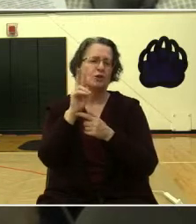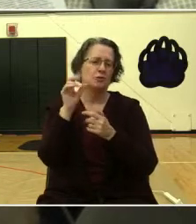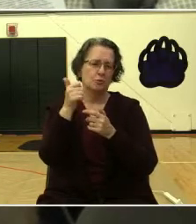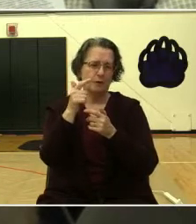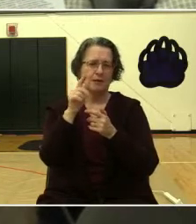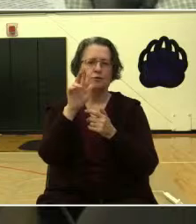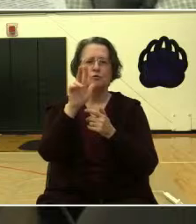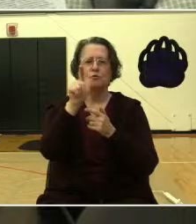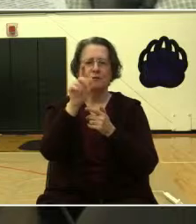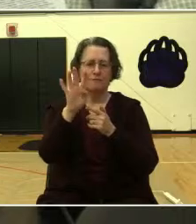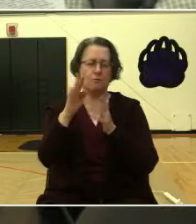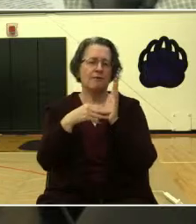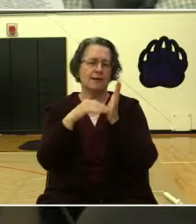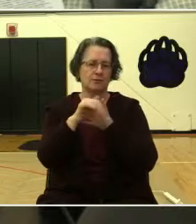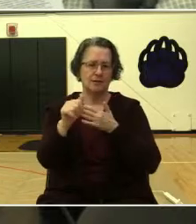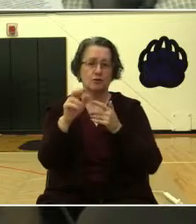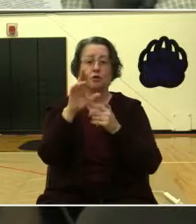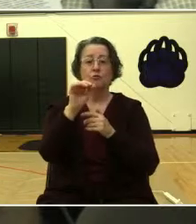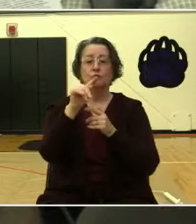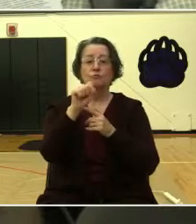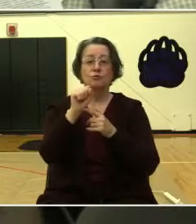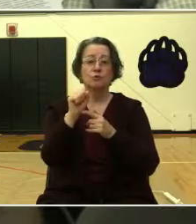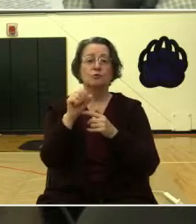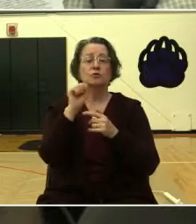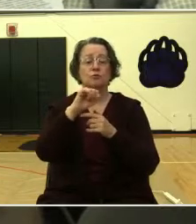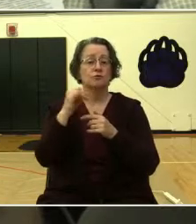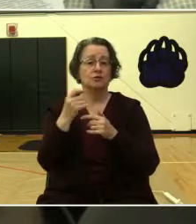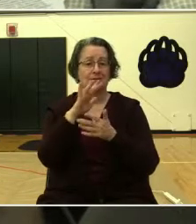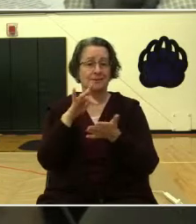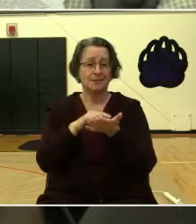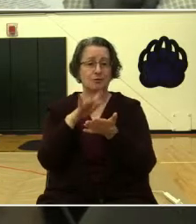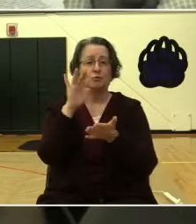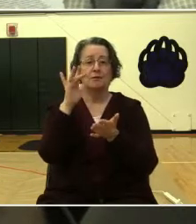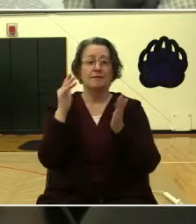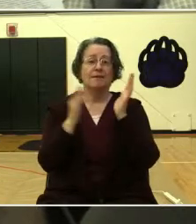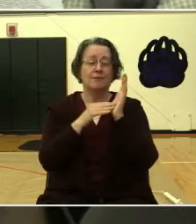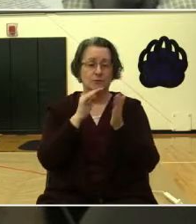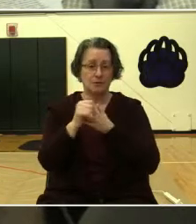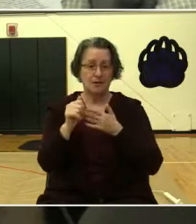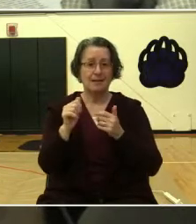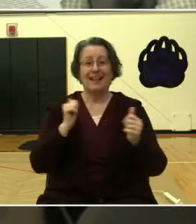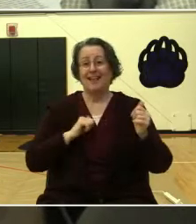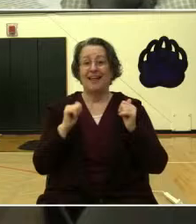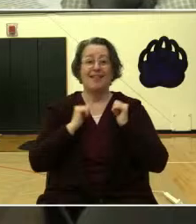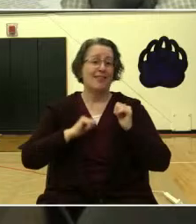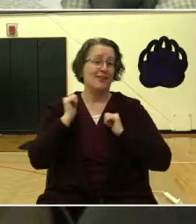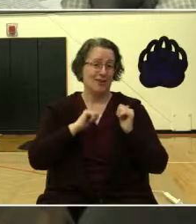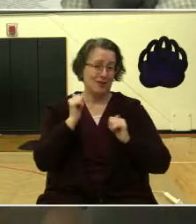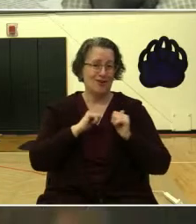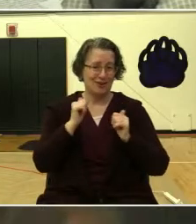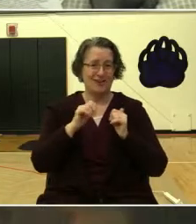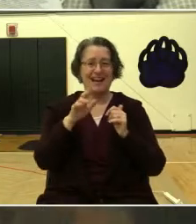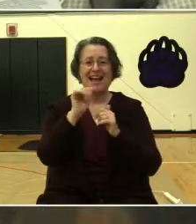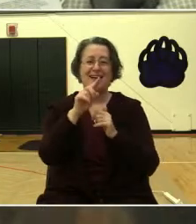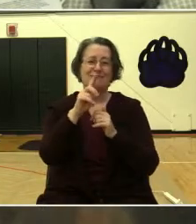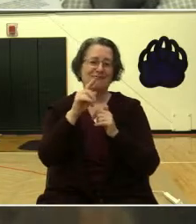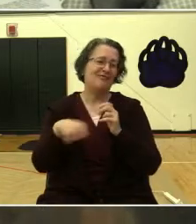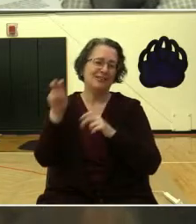$24,000 the root social justice center 20 $5,000 theater Adventure Inc